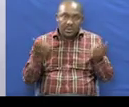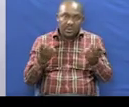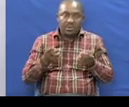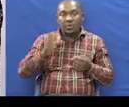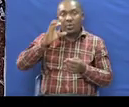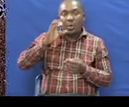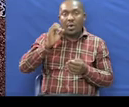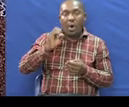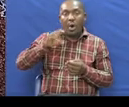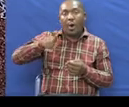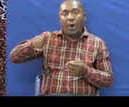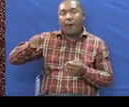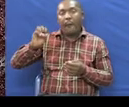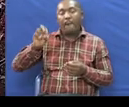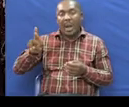argon